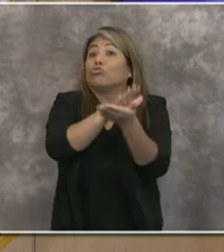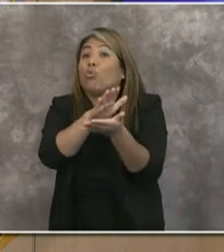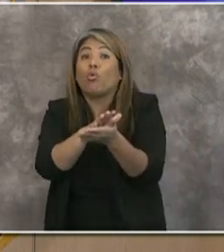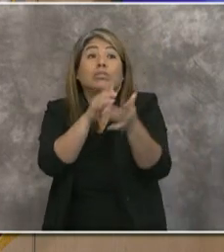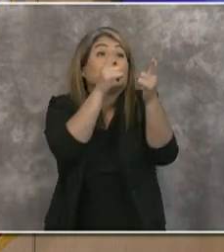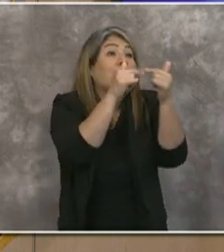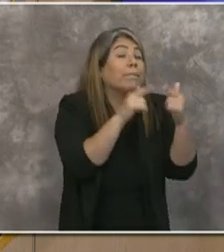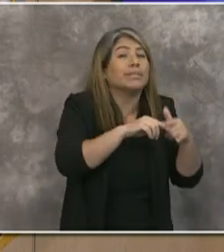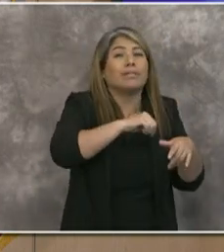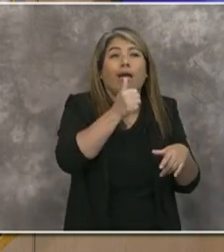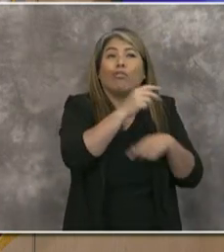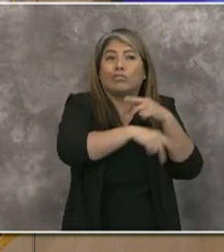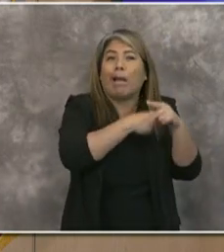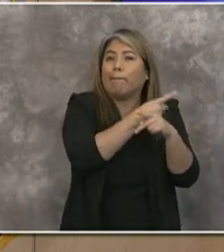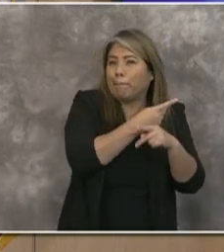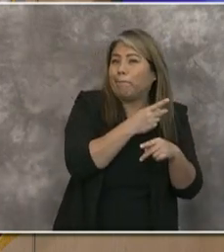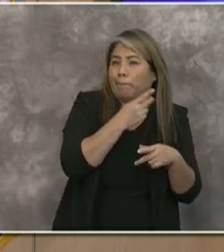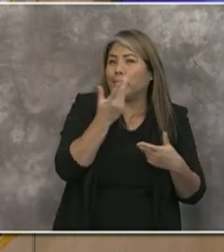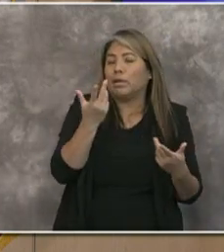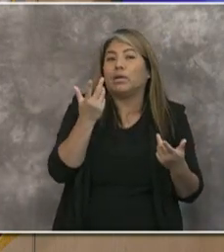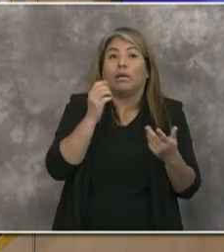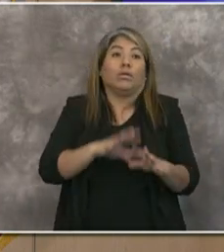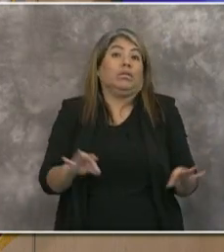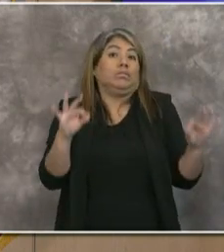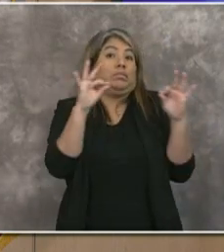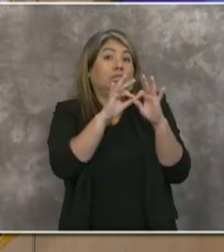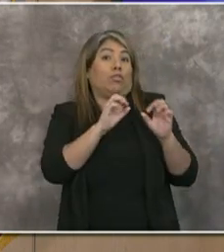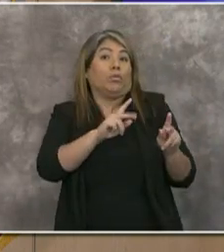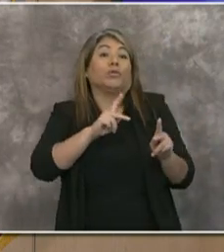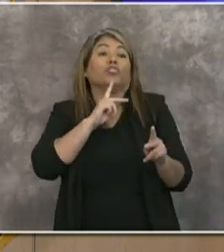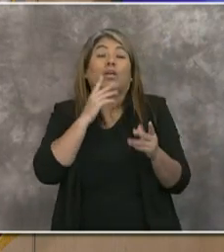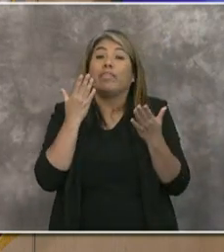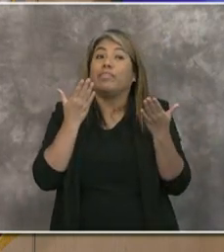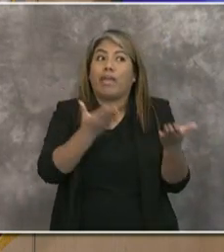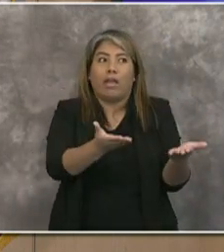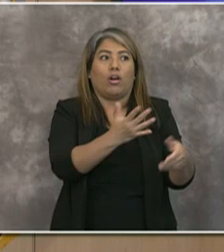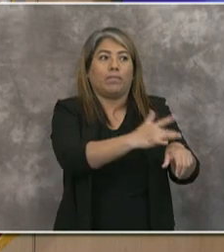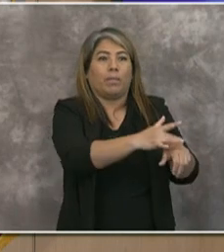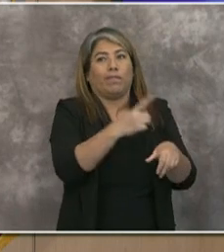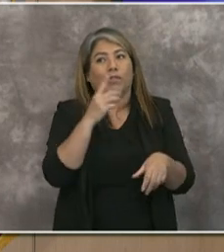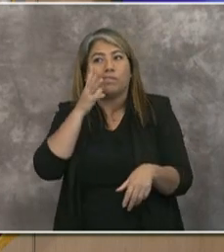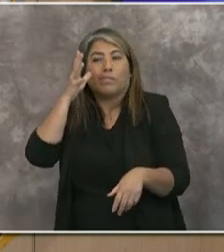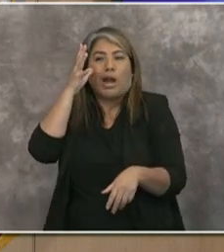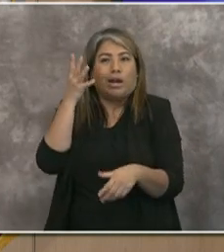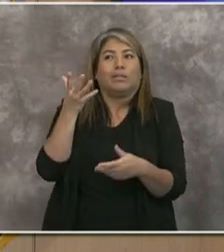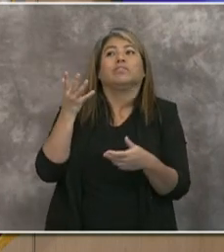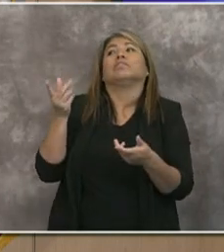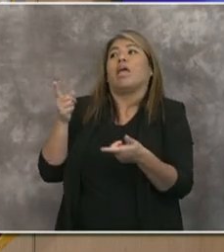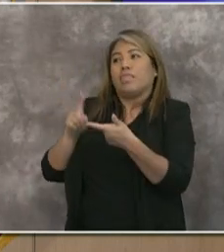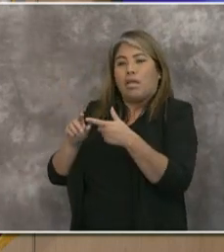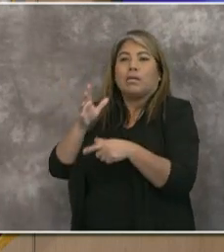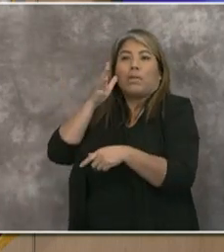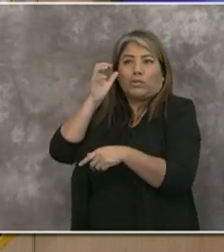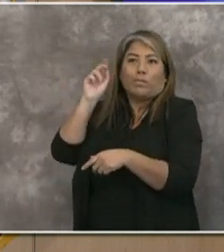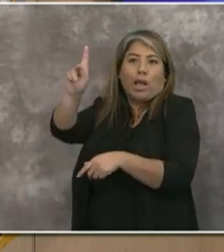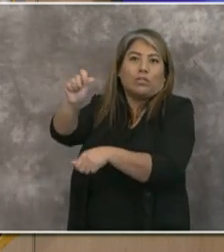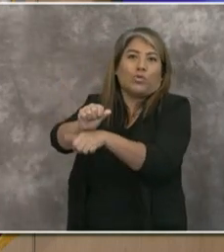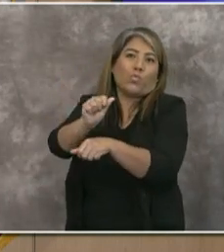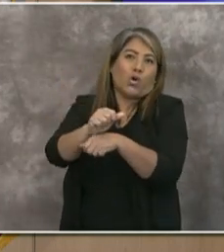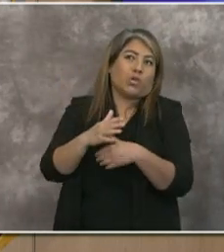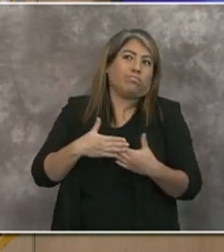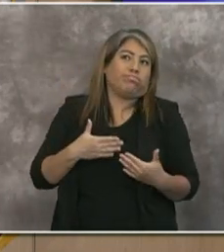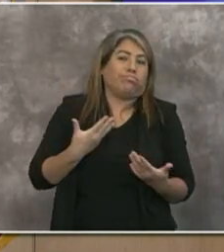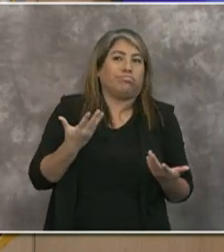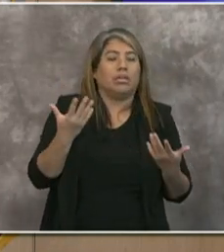other types of things. It is going to be essential that those opportunities are there in order to facilitate parents being able to go back to work. And so I